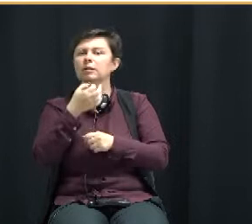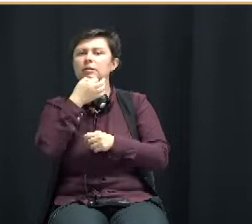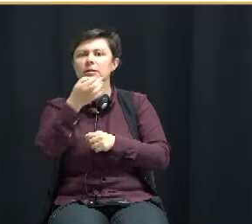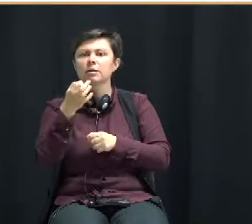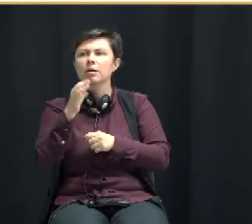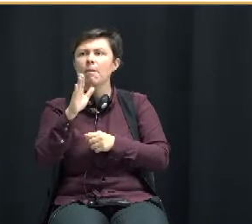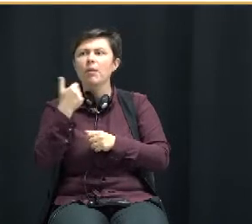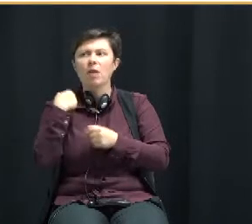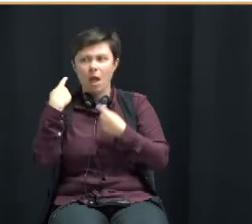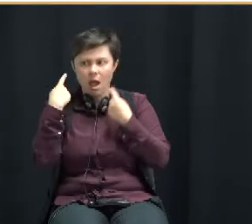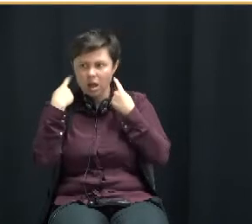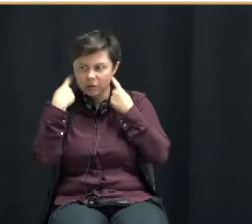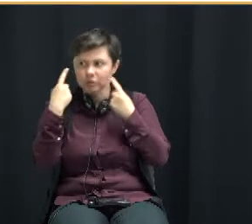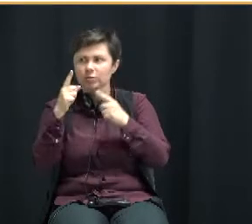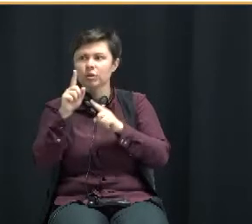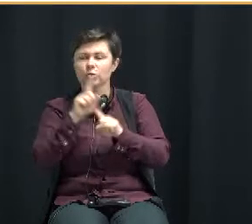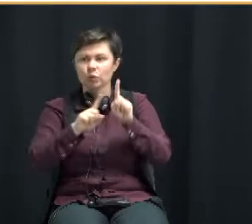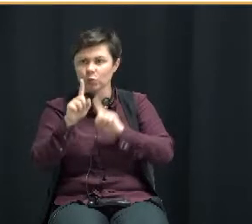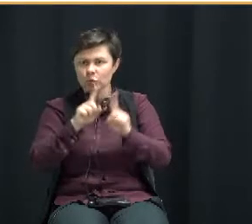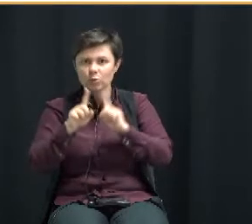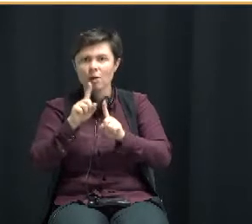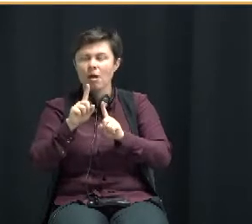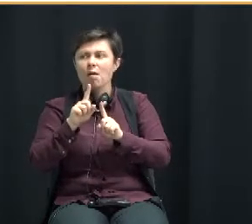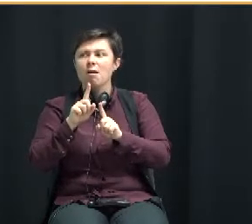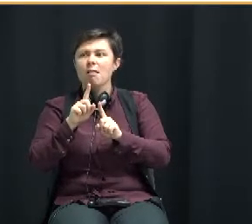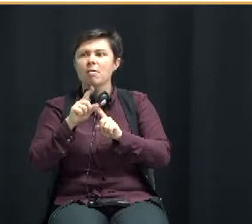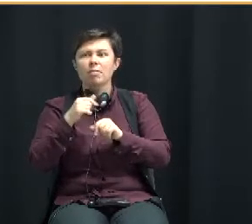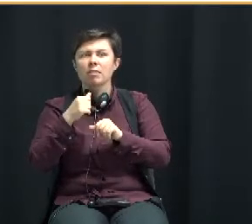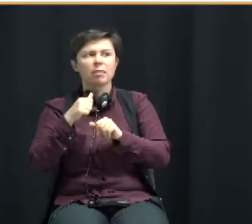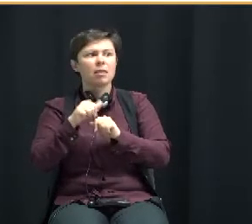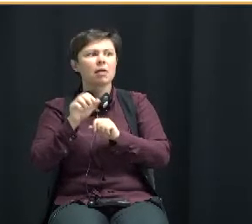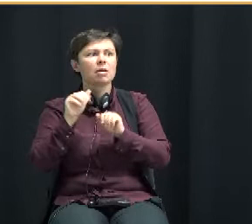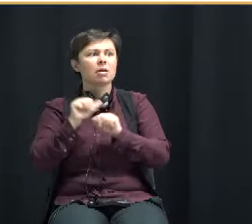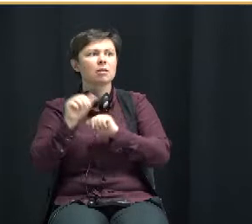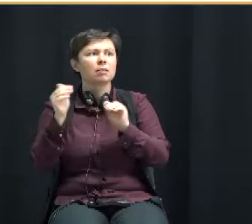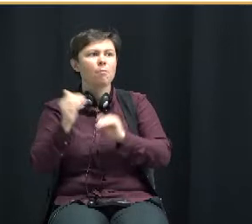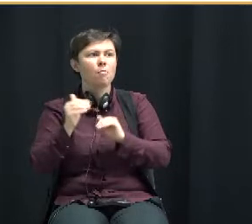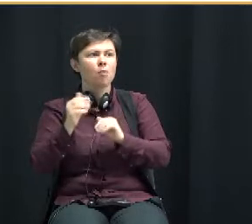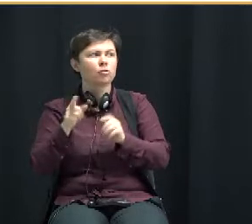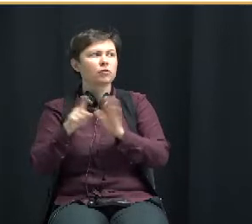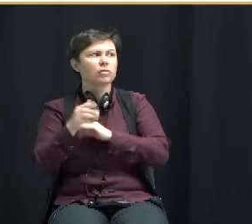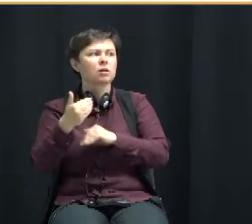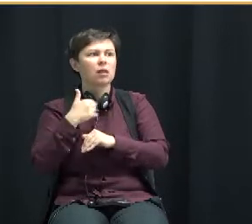ask because I can hear a translation, and